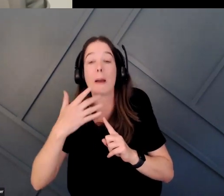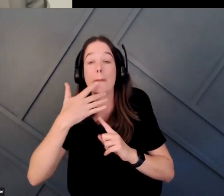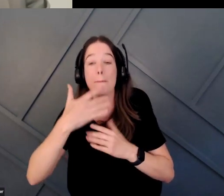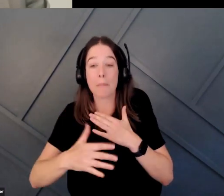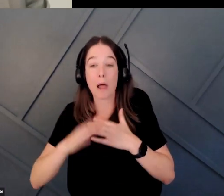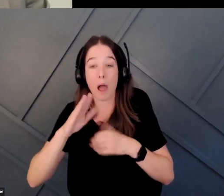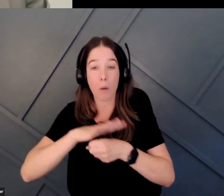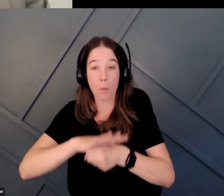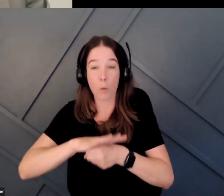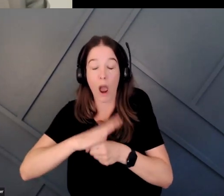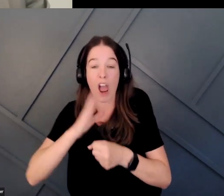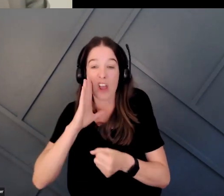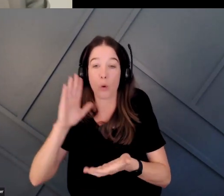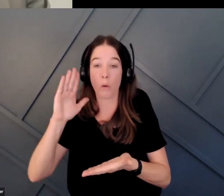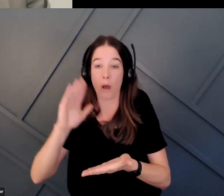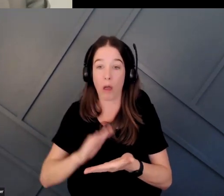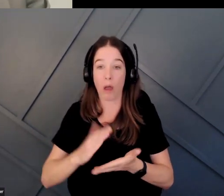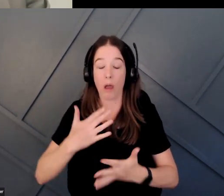out.